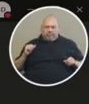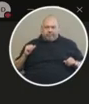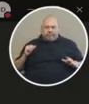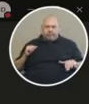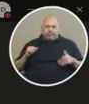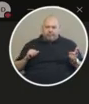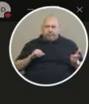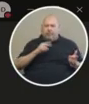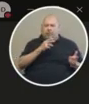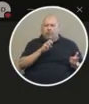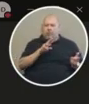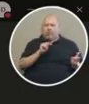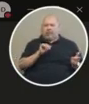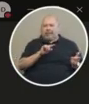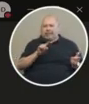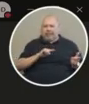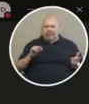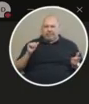Hernandez.